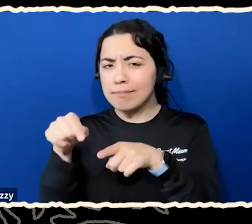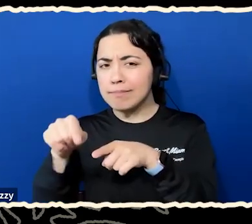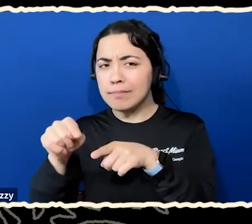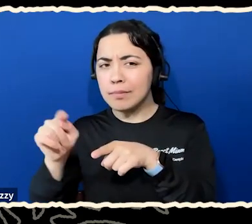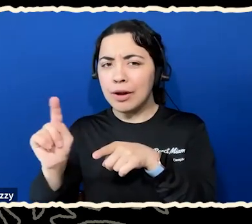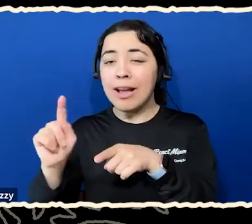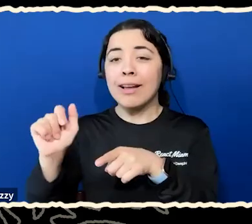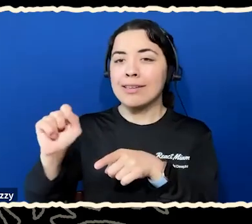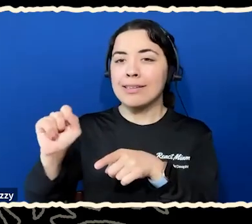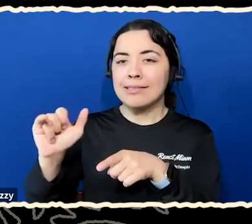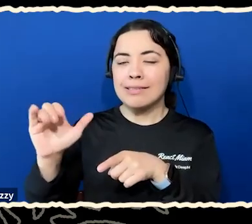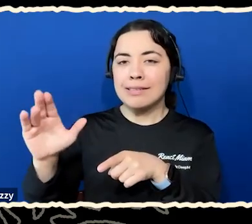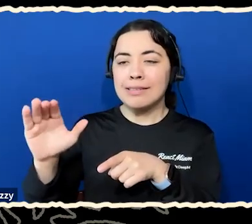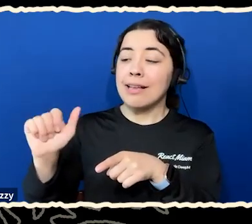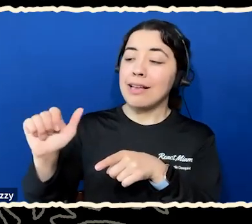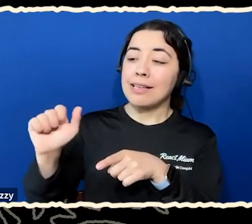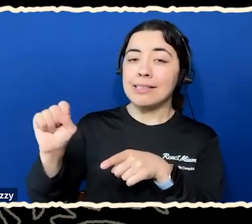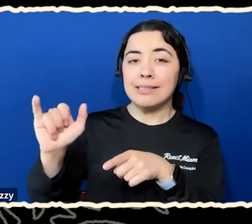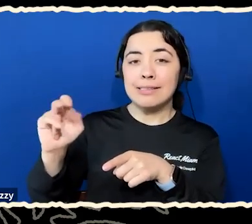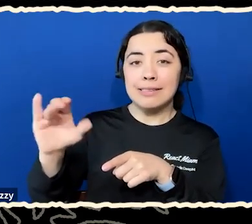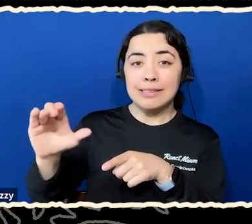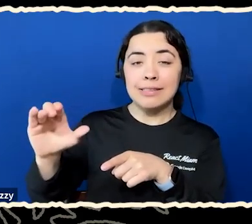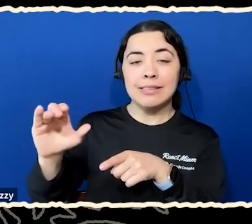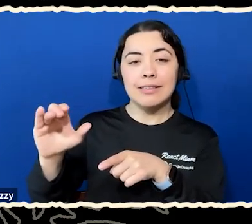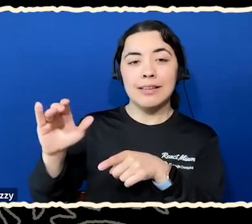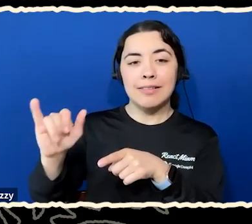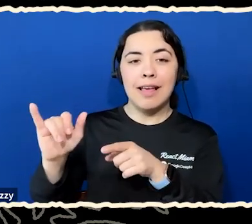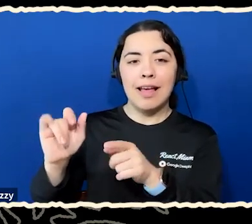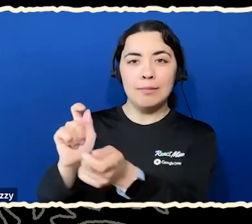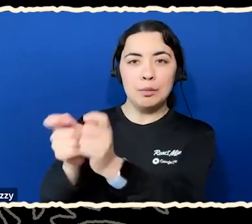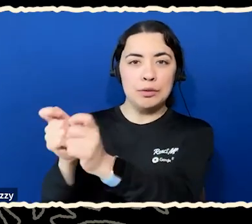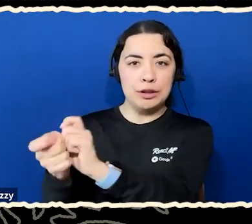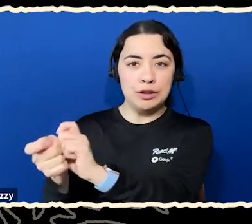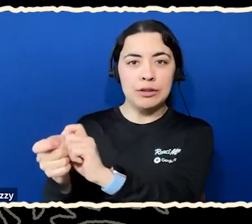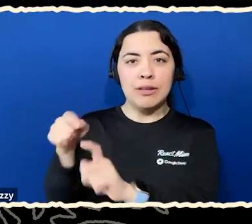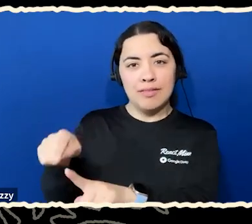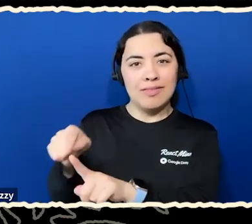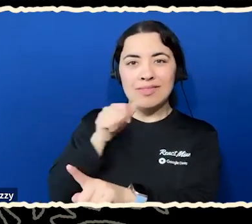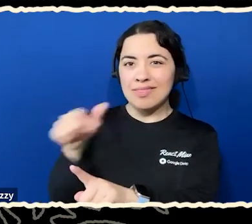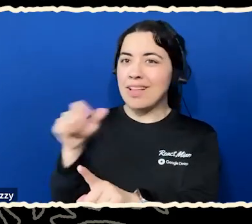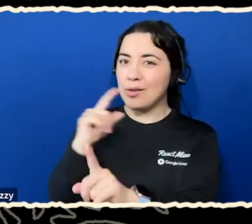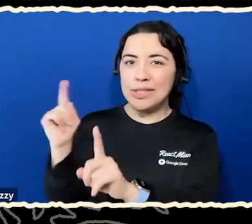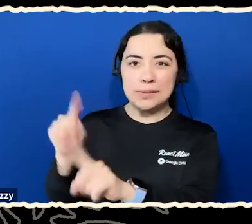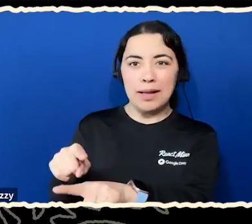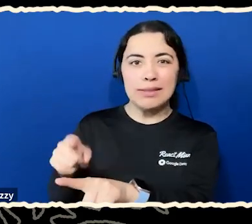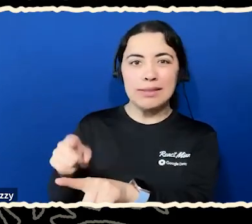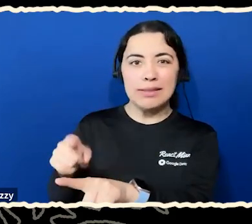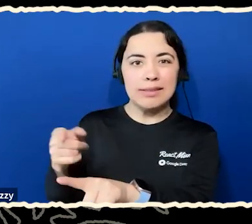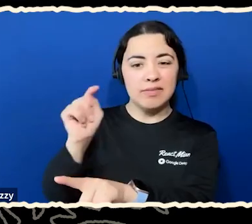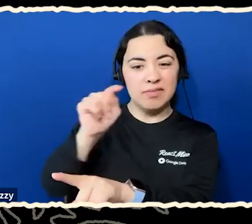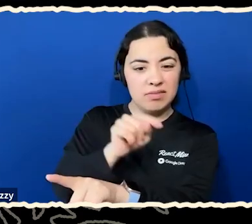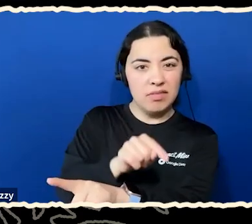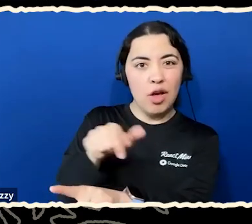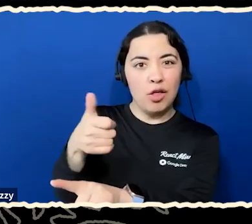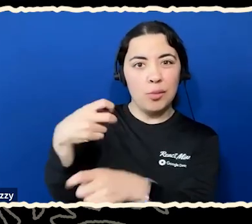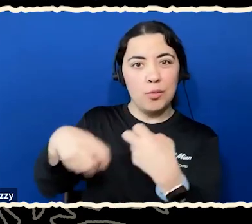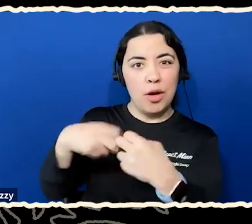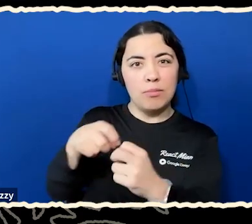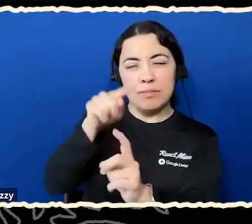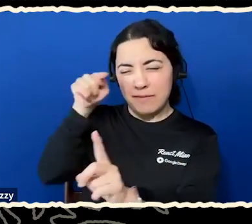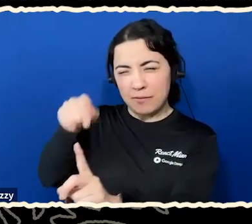async mutation. So you saw this heart is not responsive at all, and I have a bunch of other problems too. Let's just deal with this one